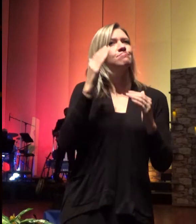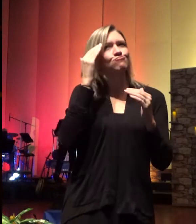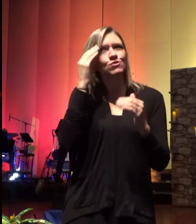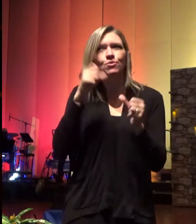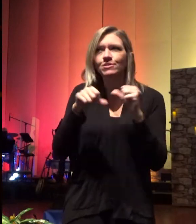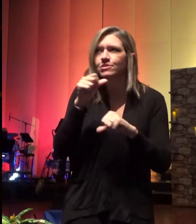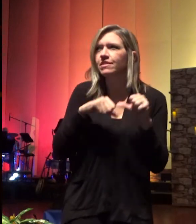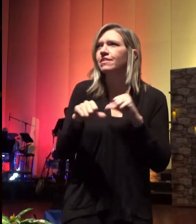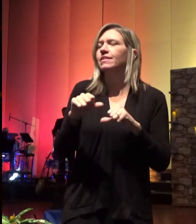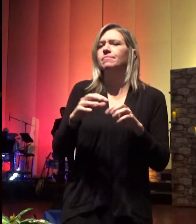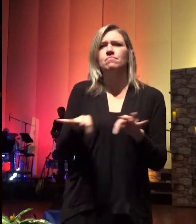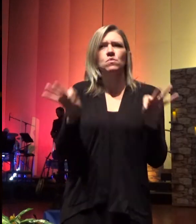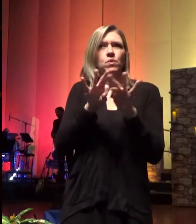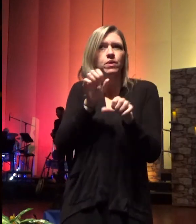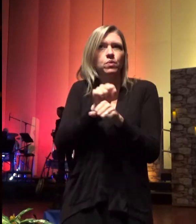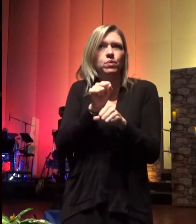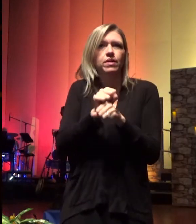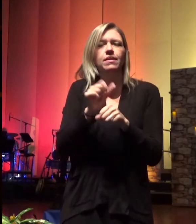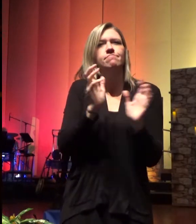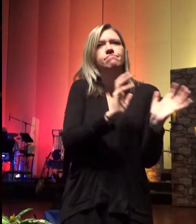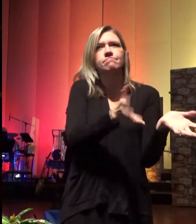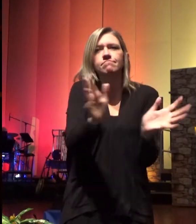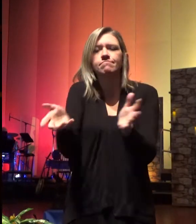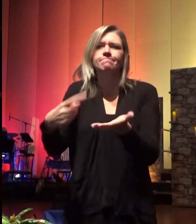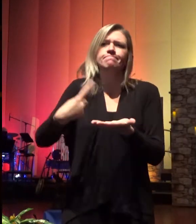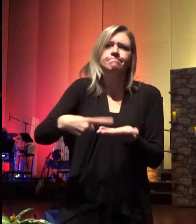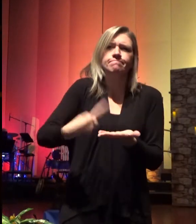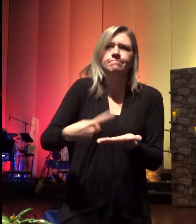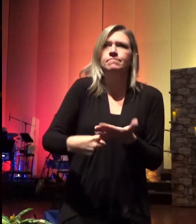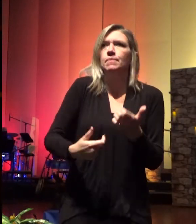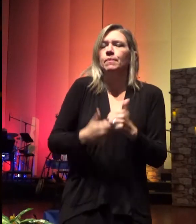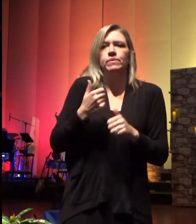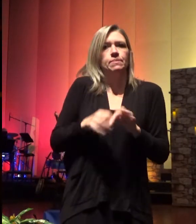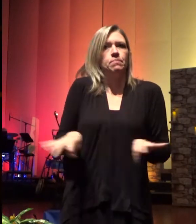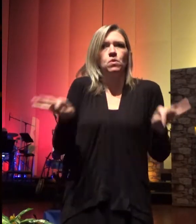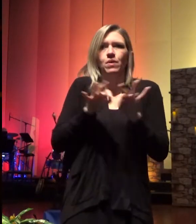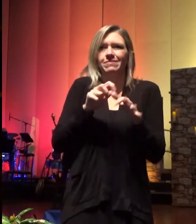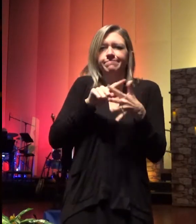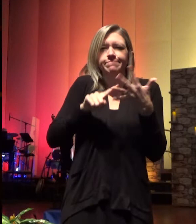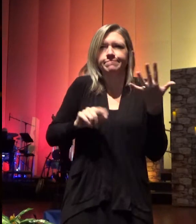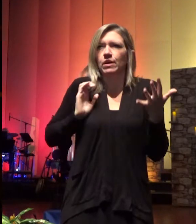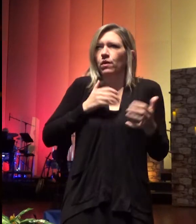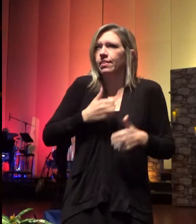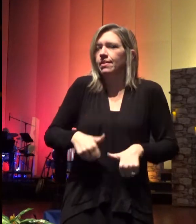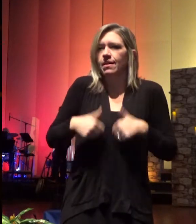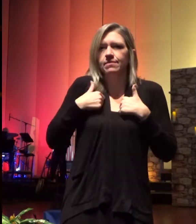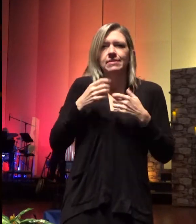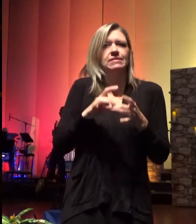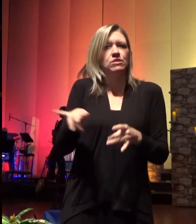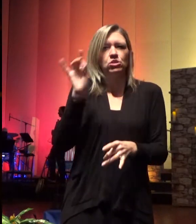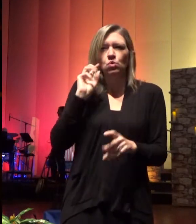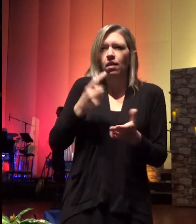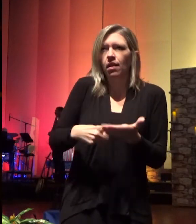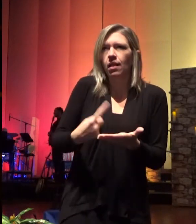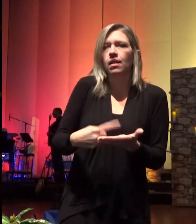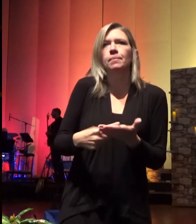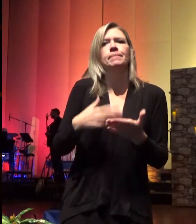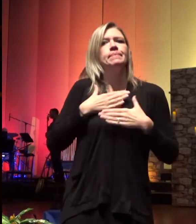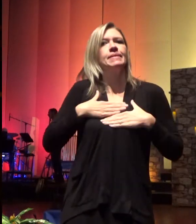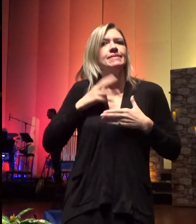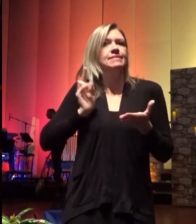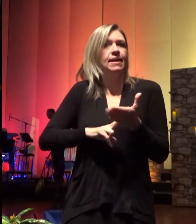how we do the important work of talking about what matters most in our lives and about our spirituality. So please sign up for